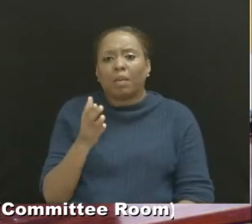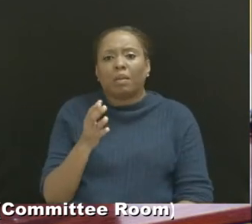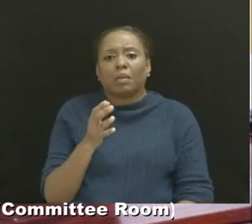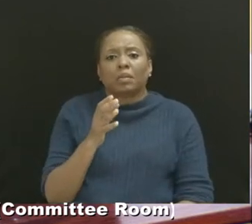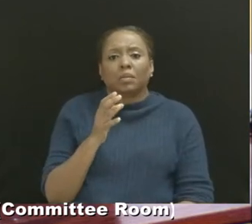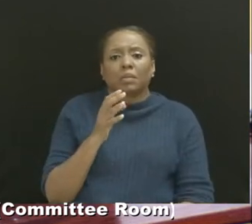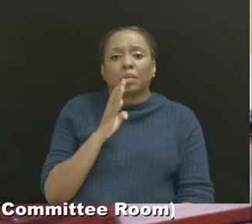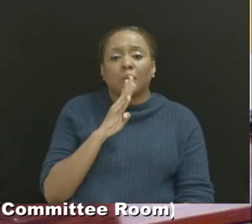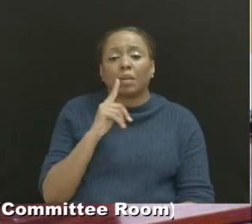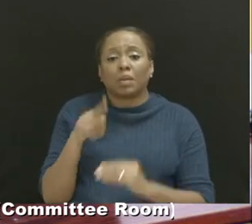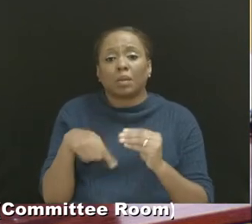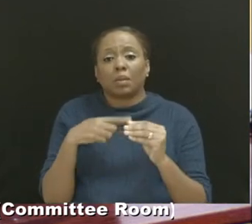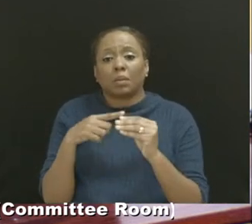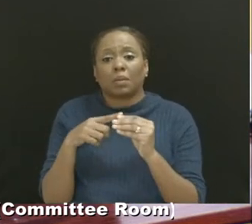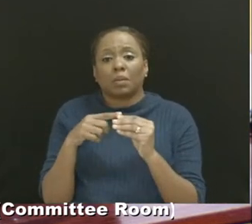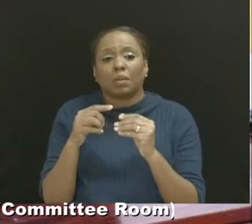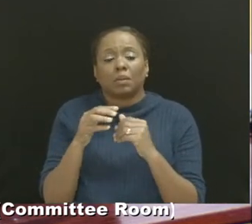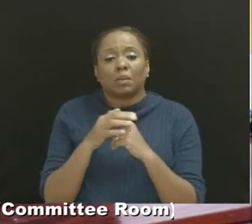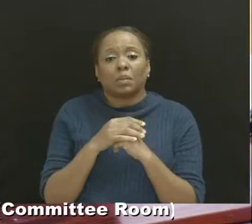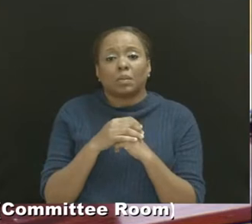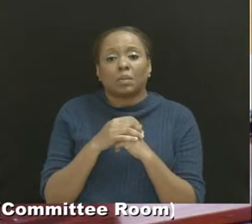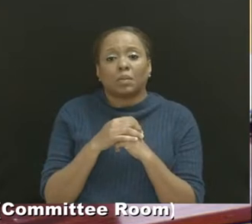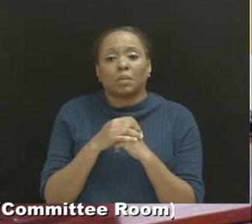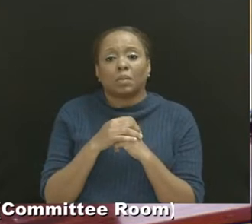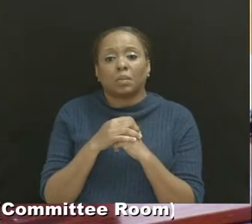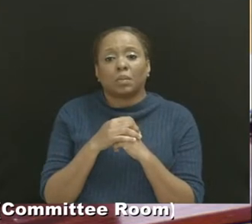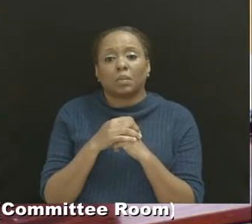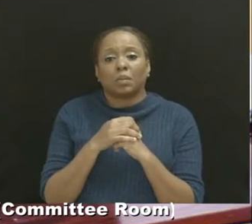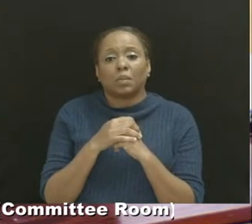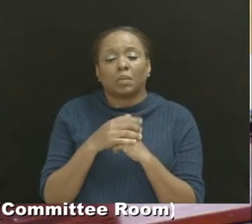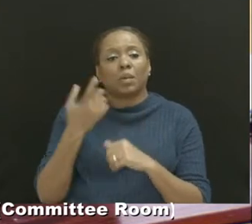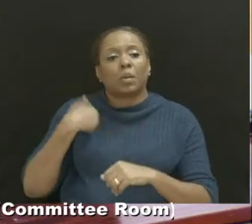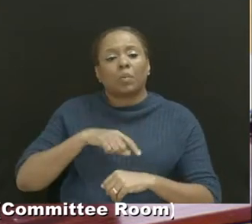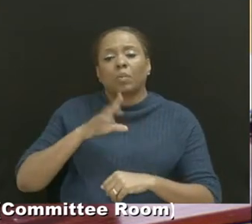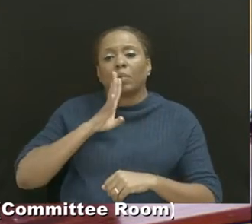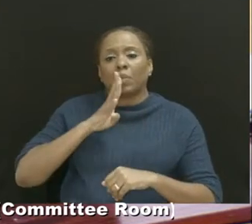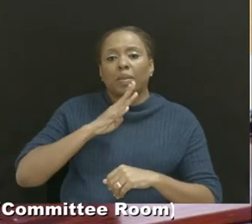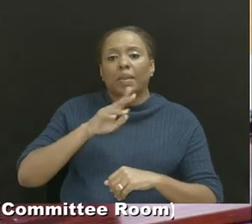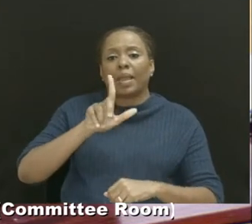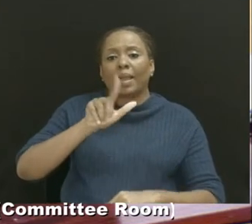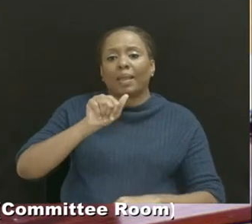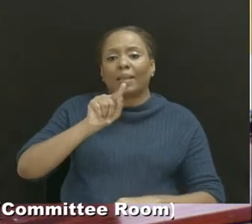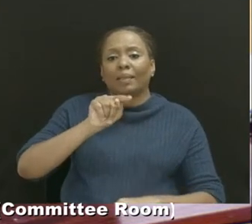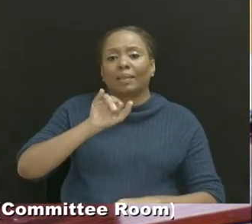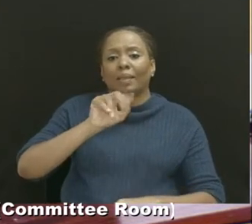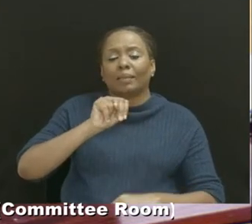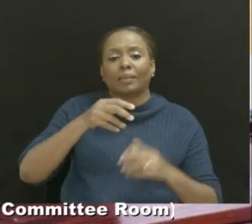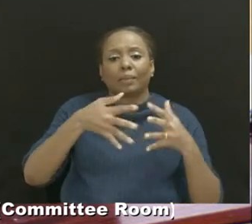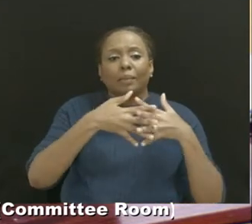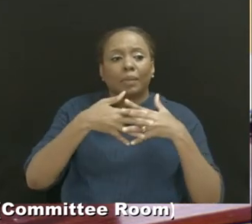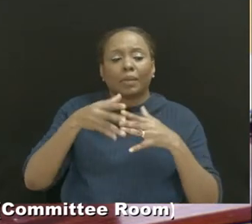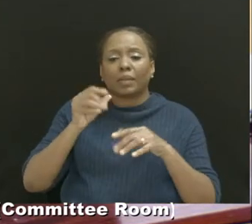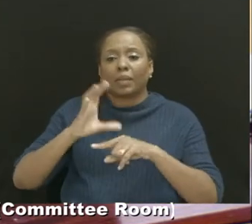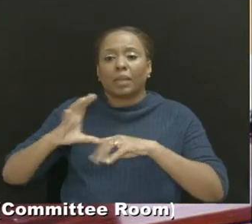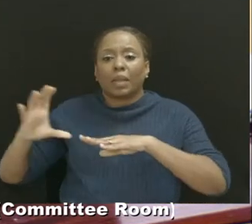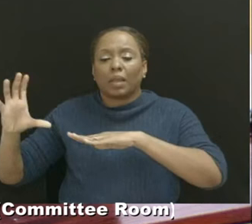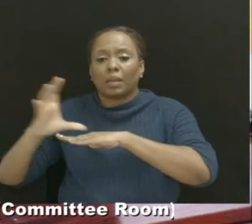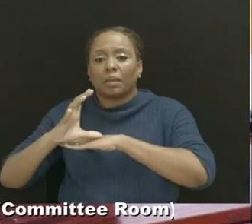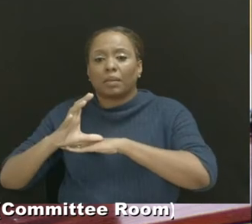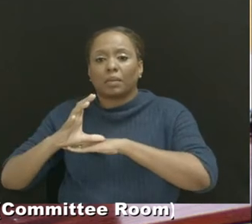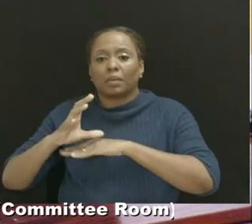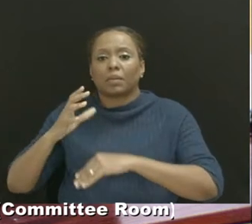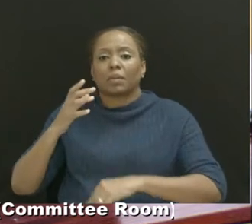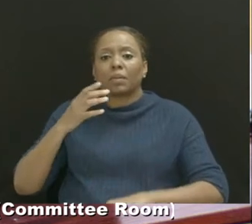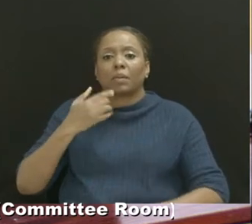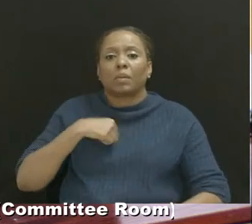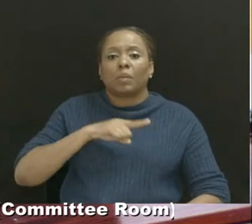that there is a maxim that we espouse at Latin America and the Caribbean in our meeting. And it says that